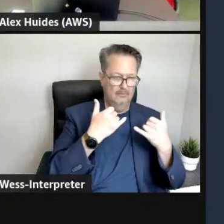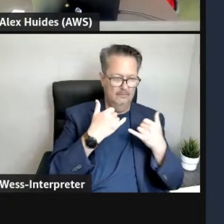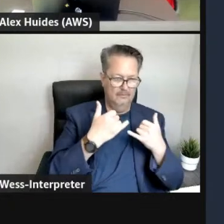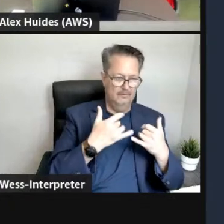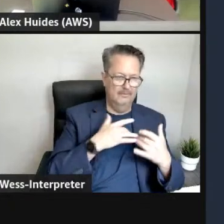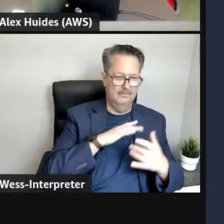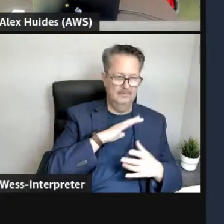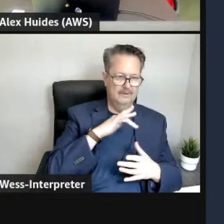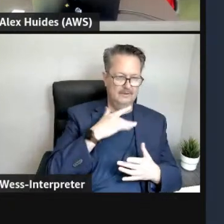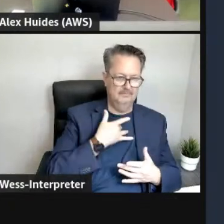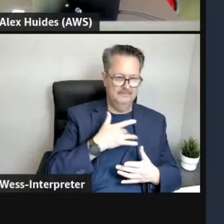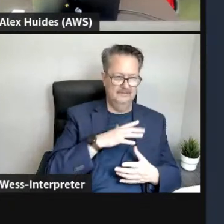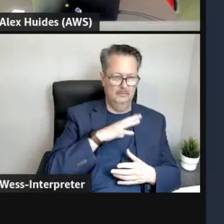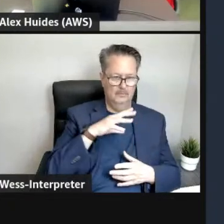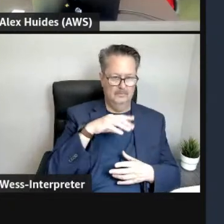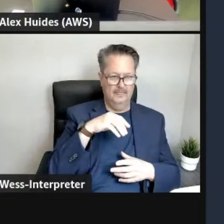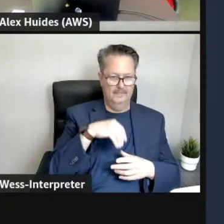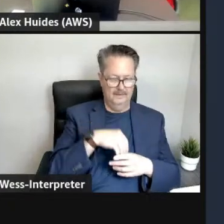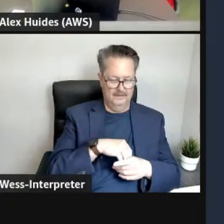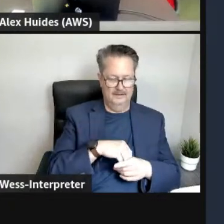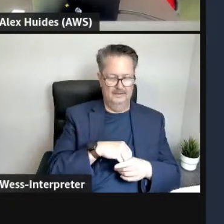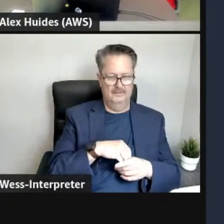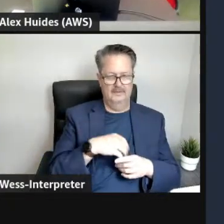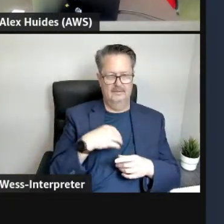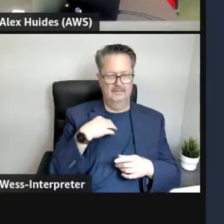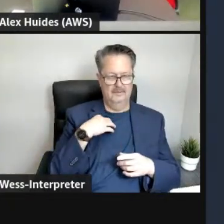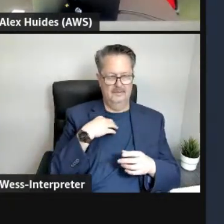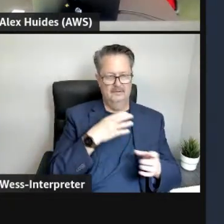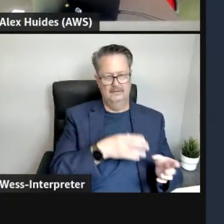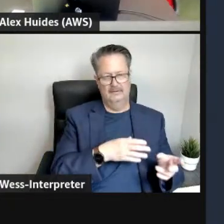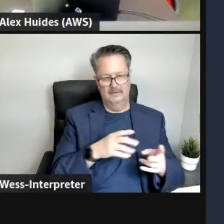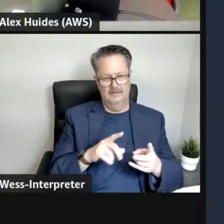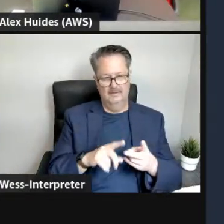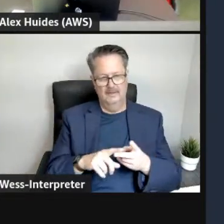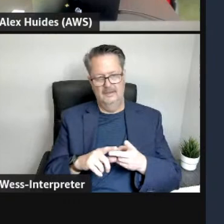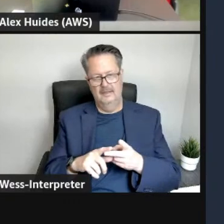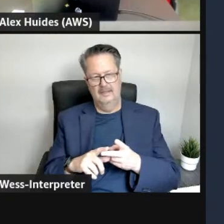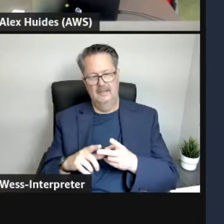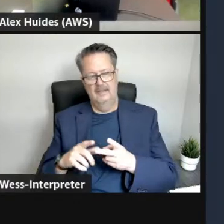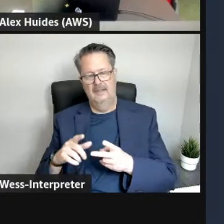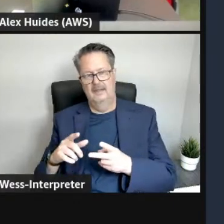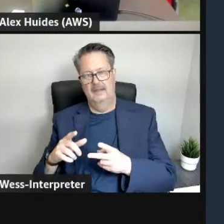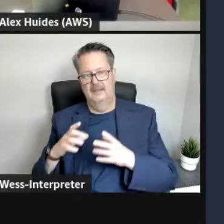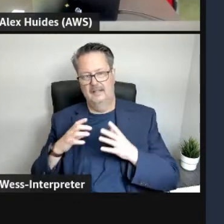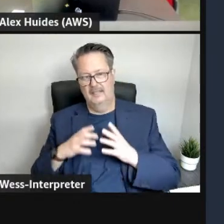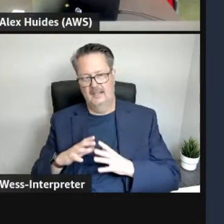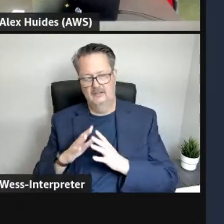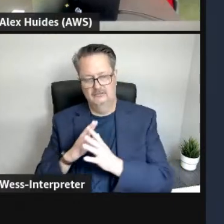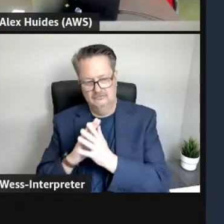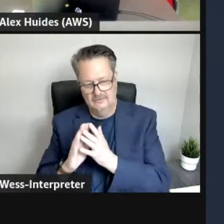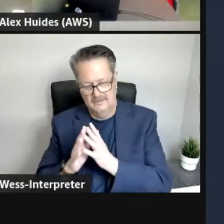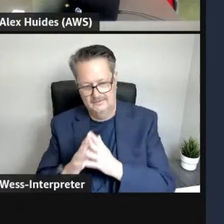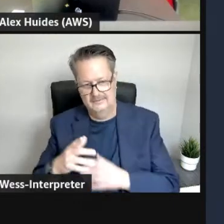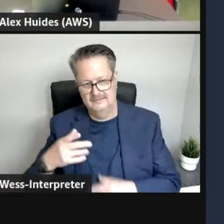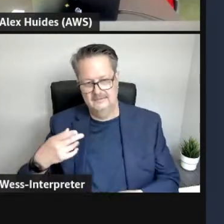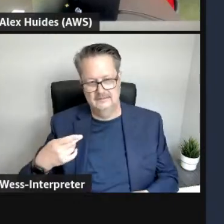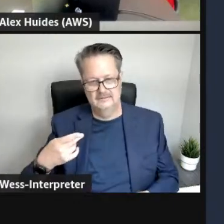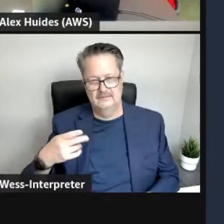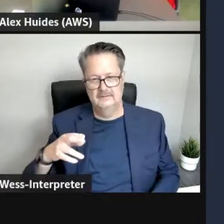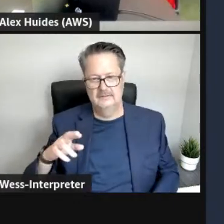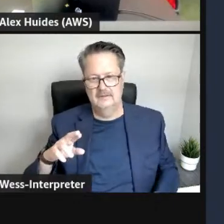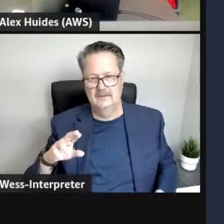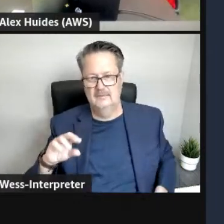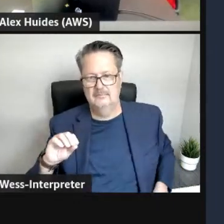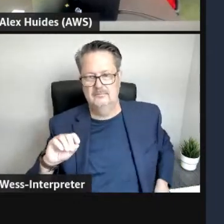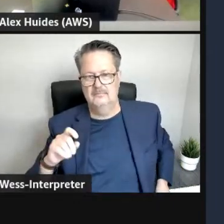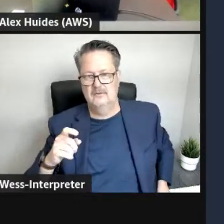within the application itself, and client traffic, which is dealt with by proxies or elastic load balancers. Now,